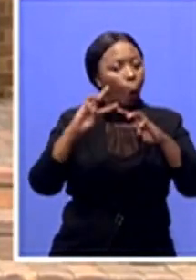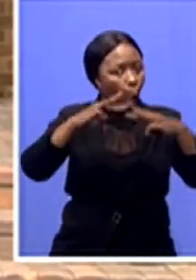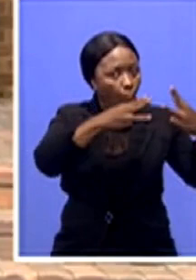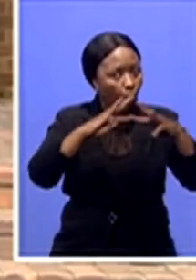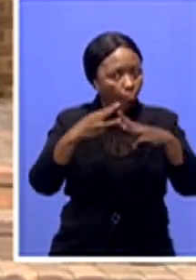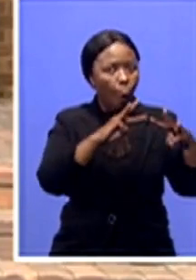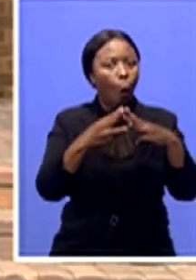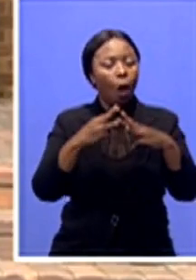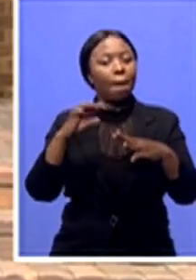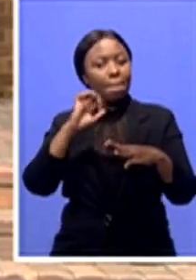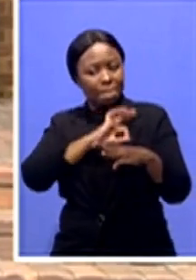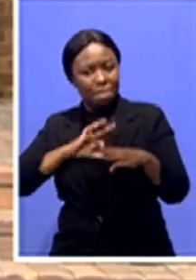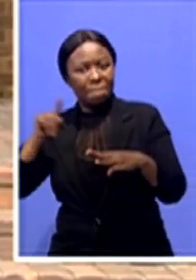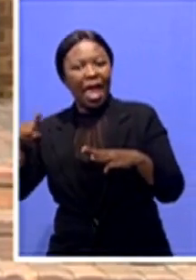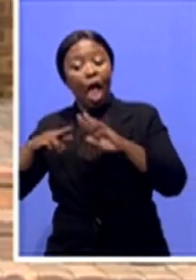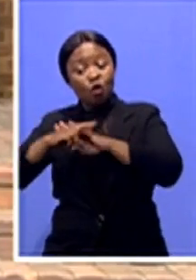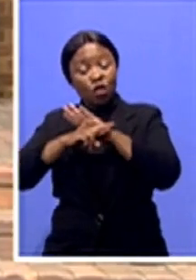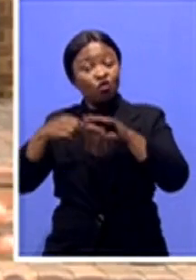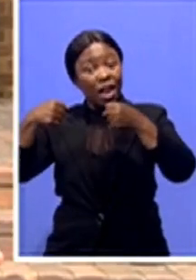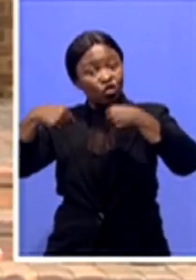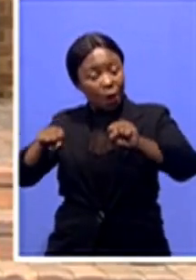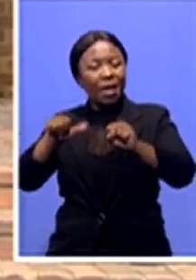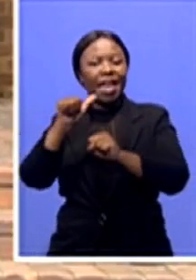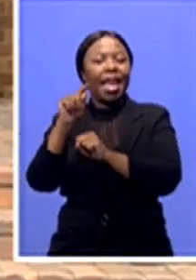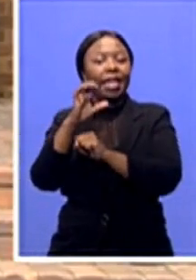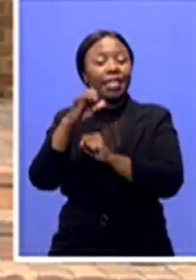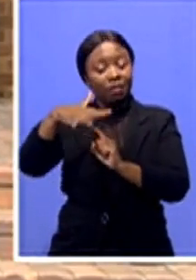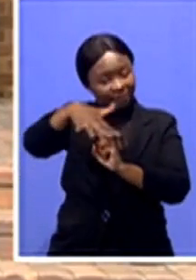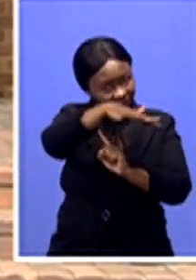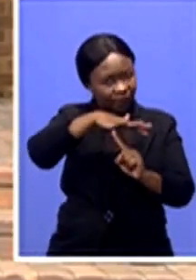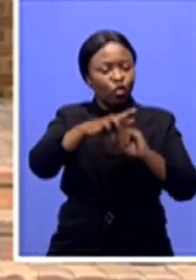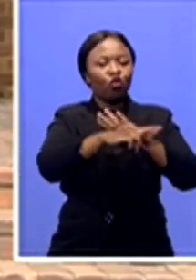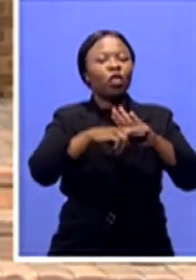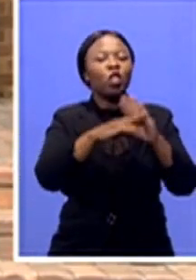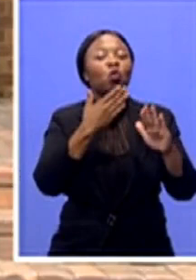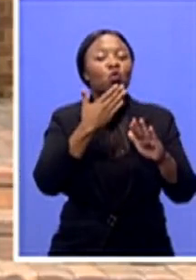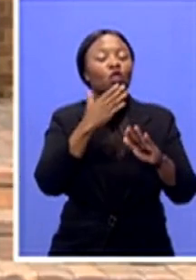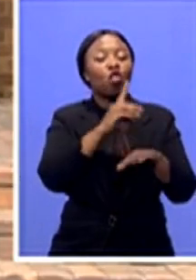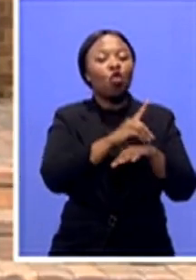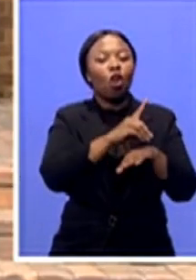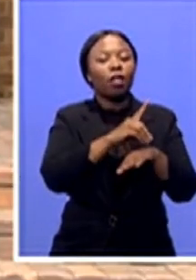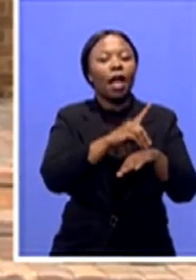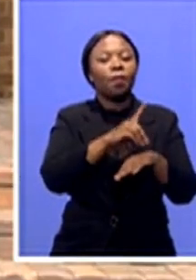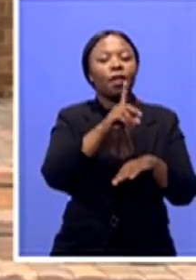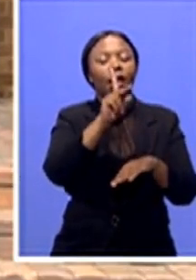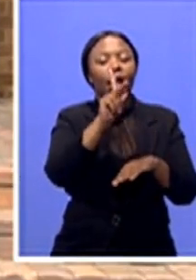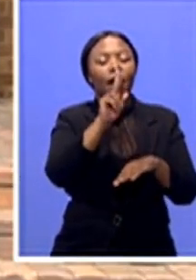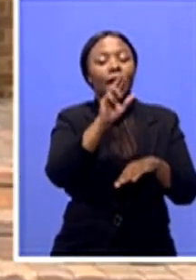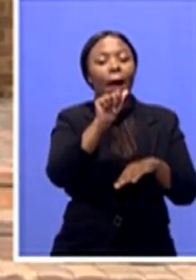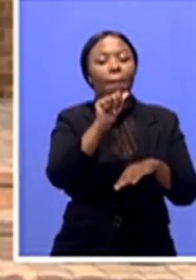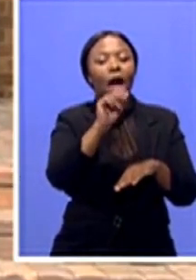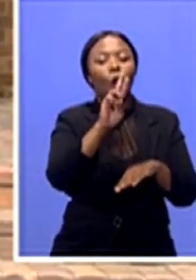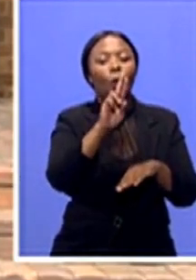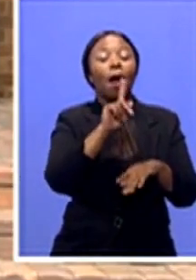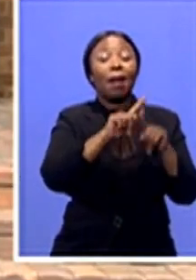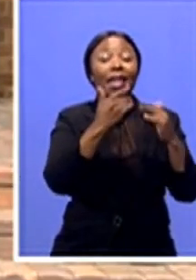chairperson of the ANC within that particular region, Dr. Cyril Ramaphosa, who is now the head of infrastructure in the presidency and